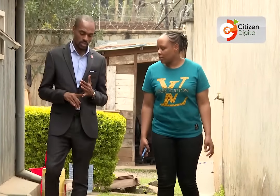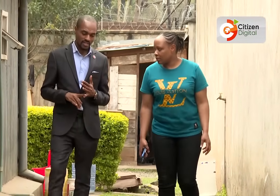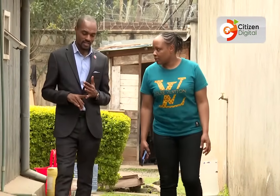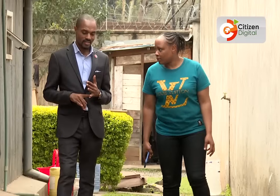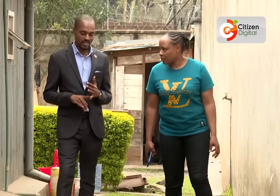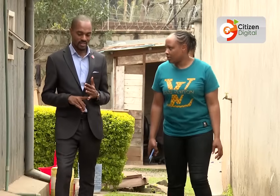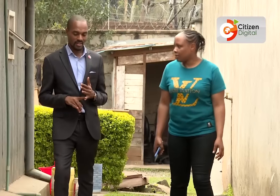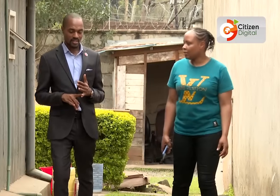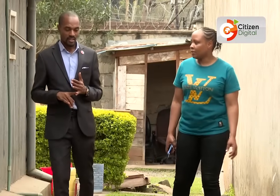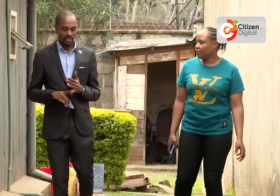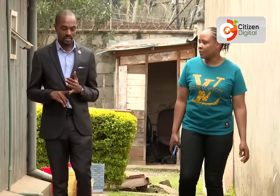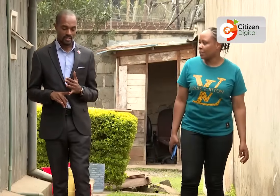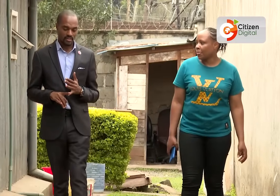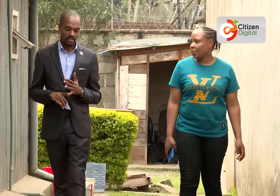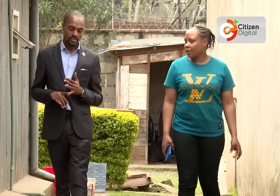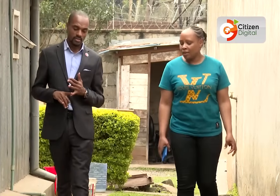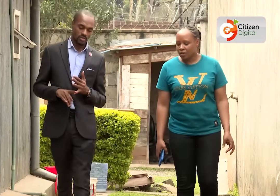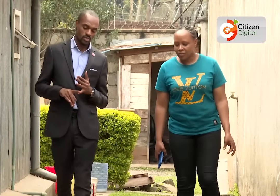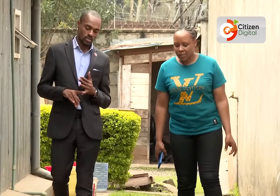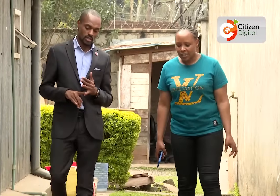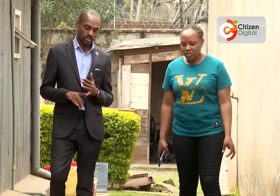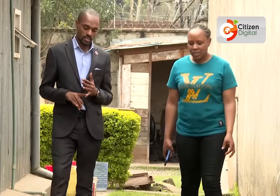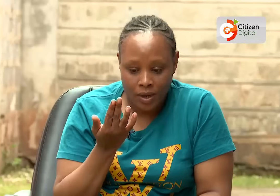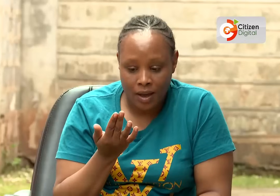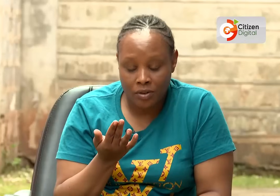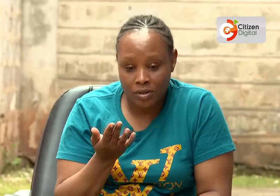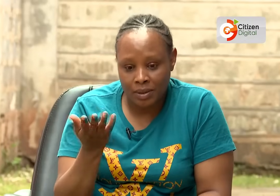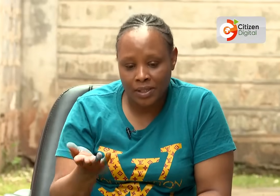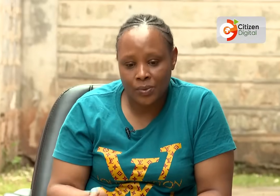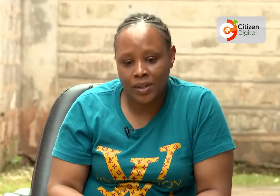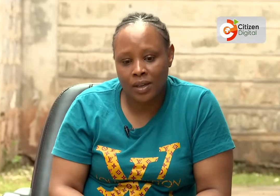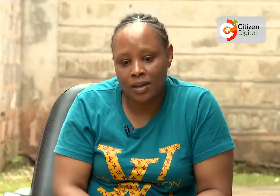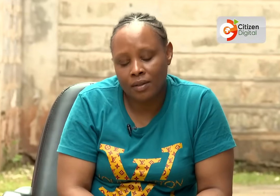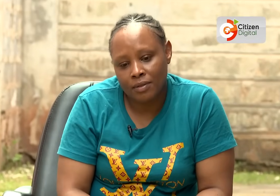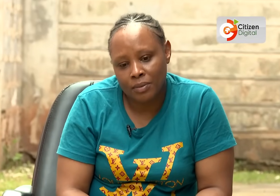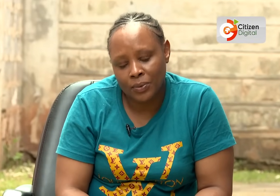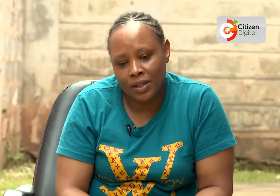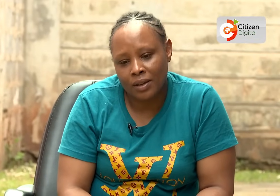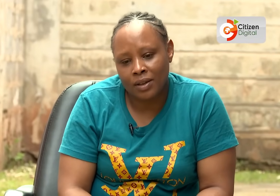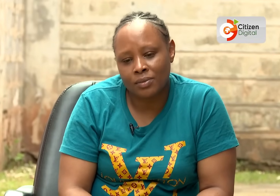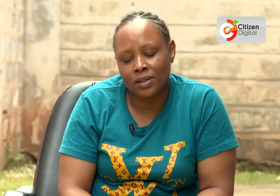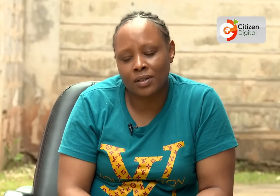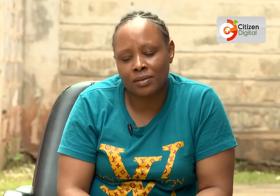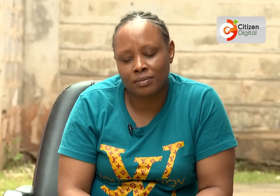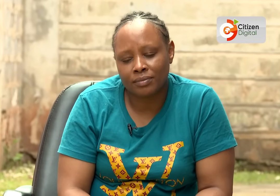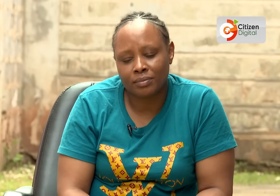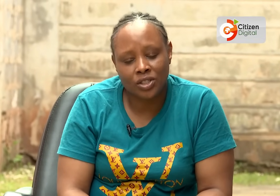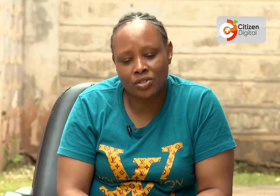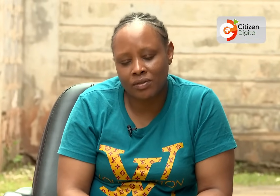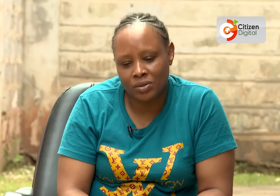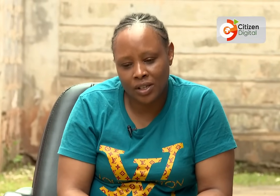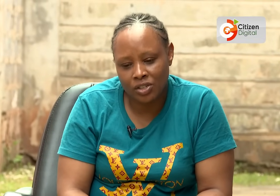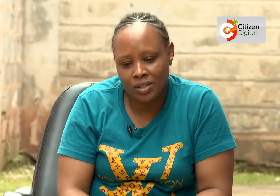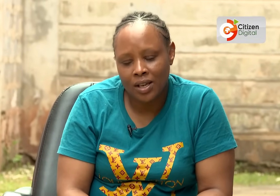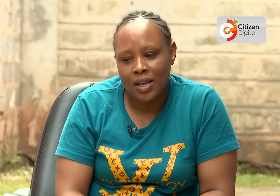mother remains in the dark, unaware of what is happening. I followed the matter with the